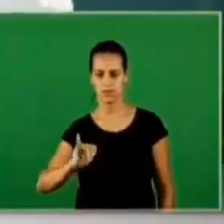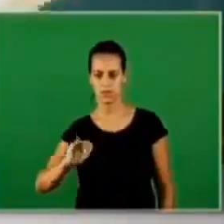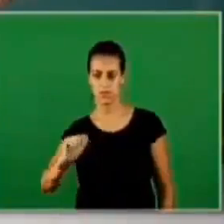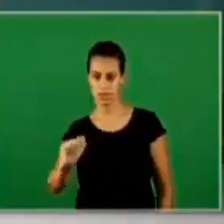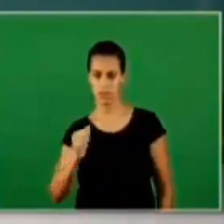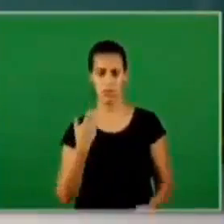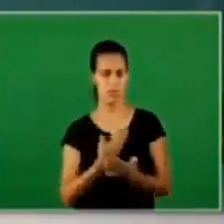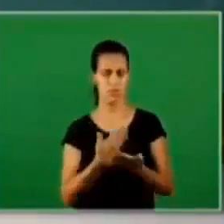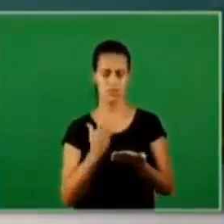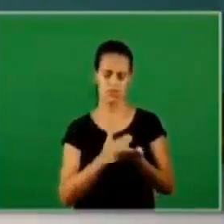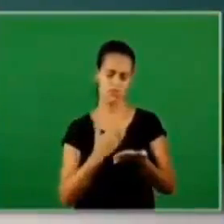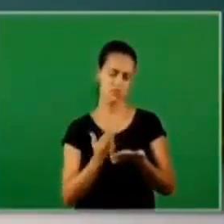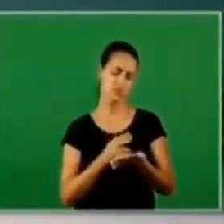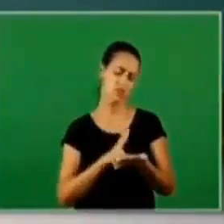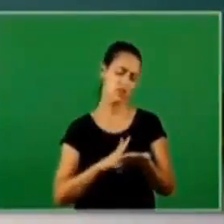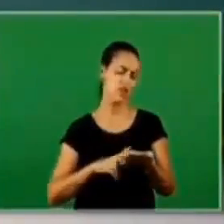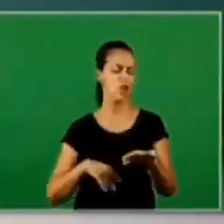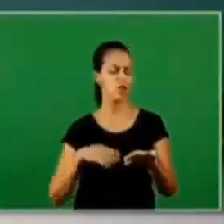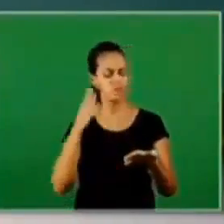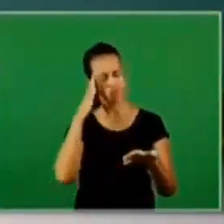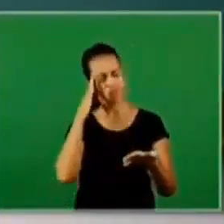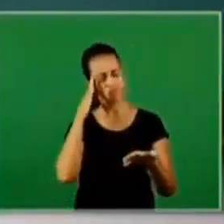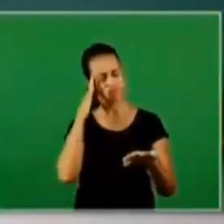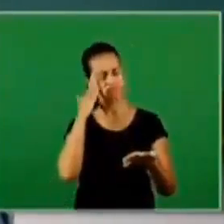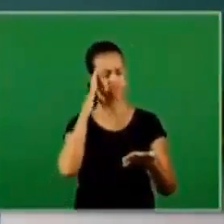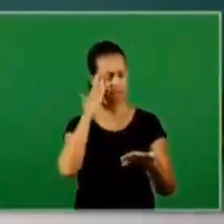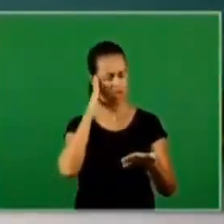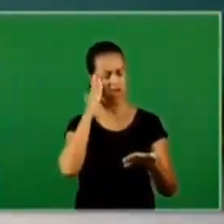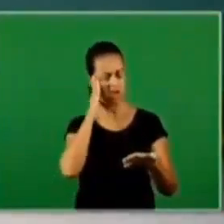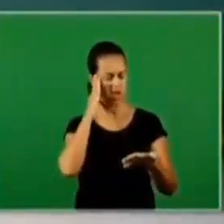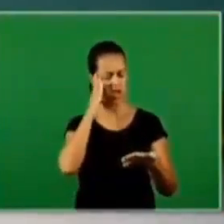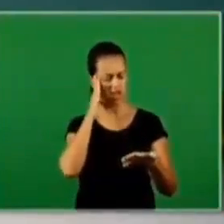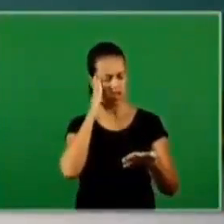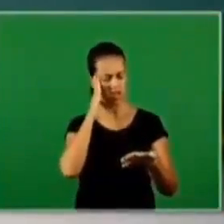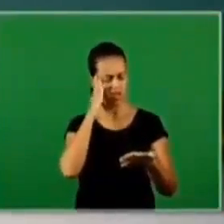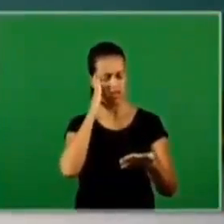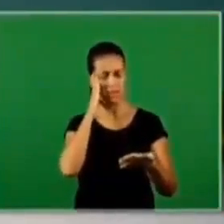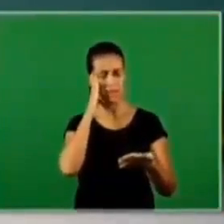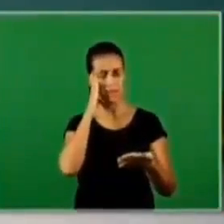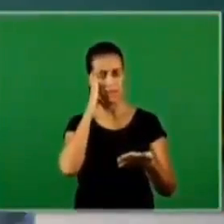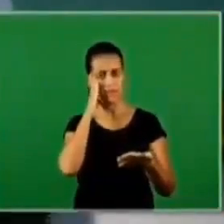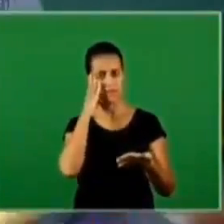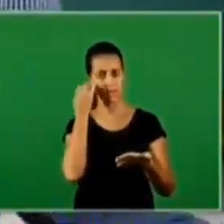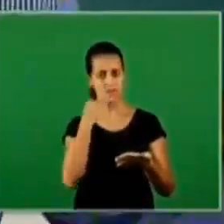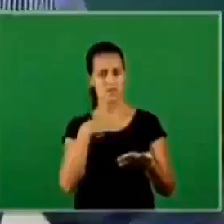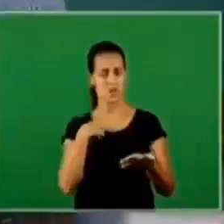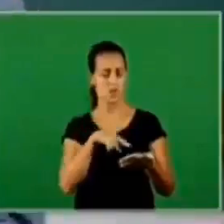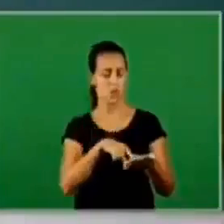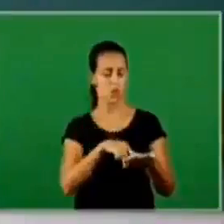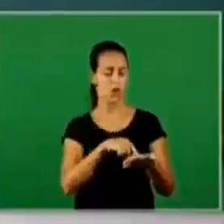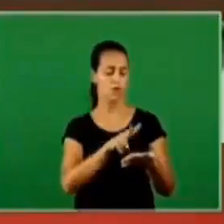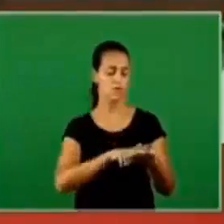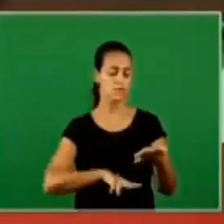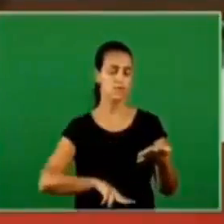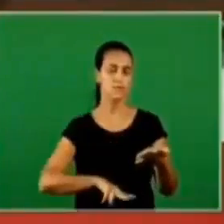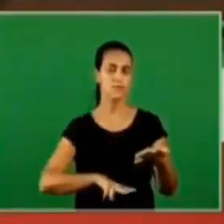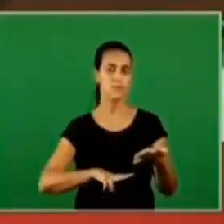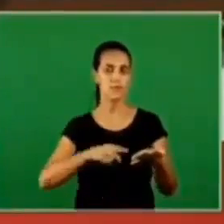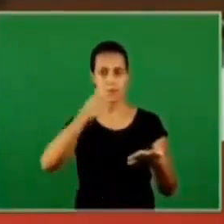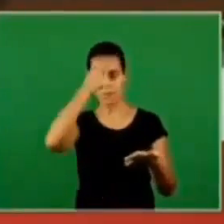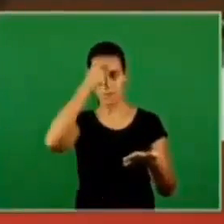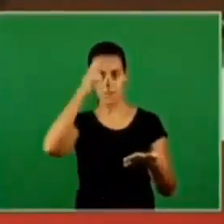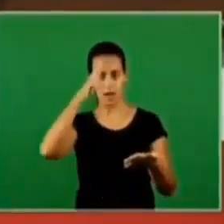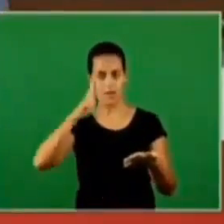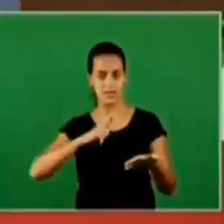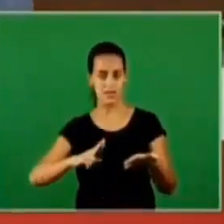text and make an interpretation. When I take a text, a part of the Bible, and do an